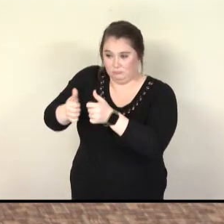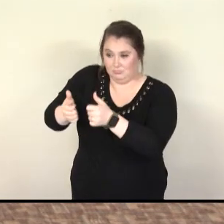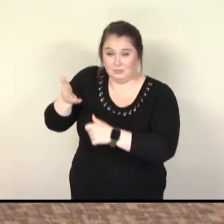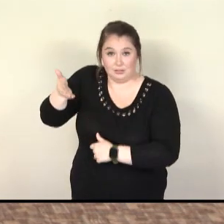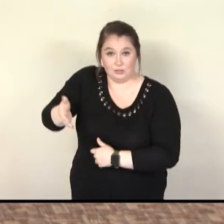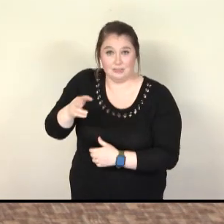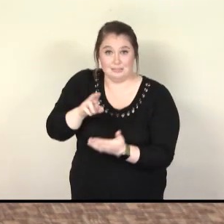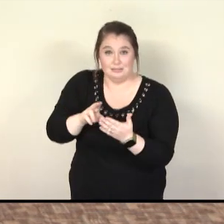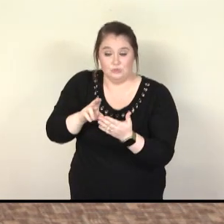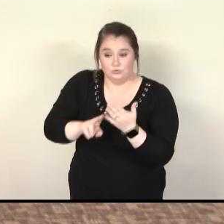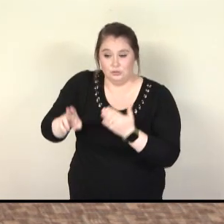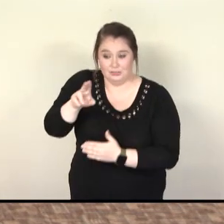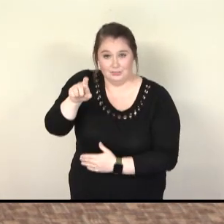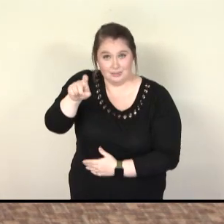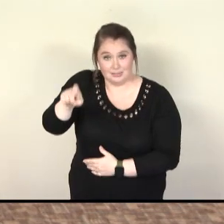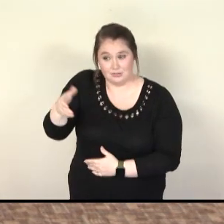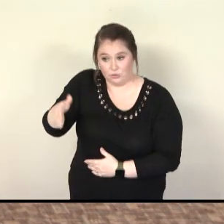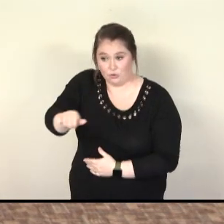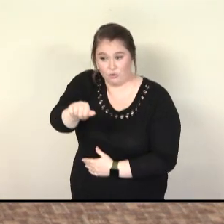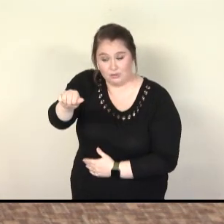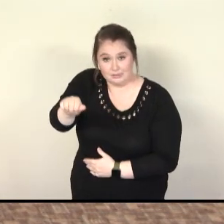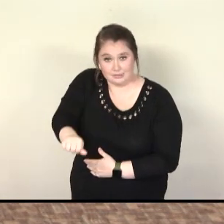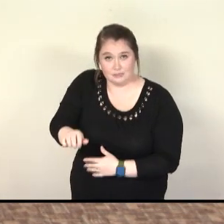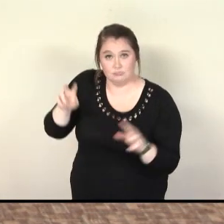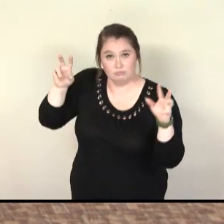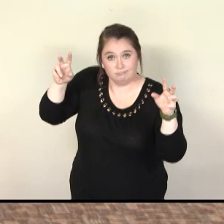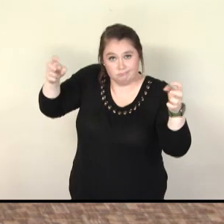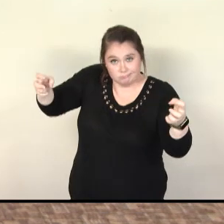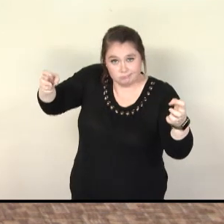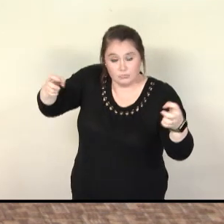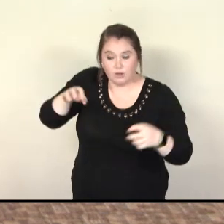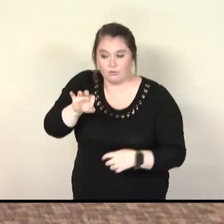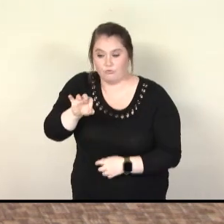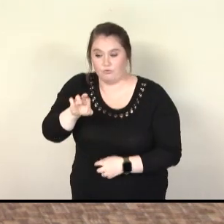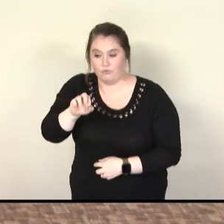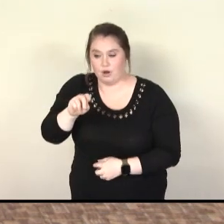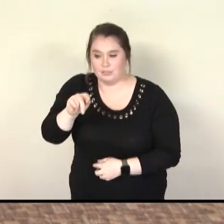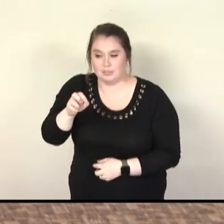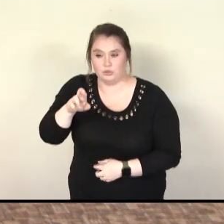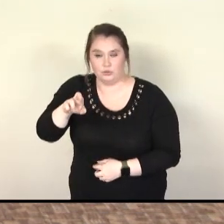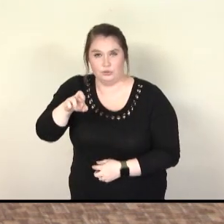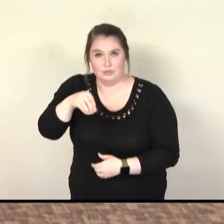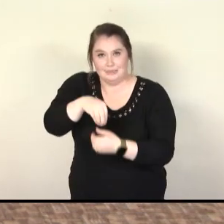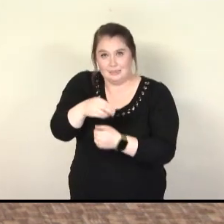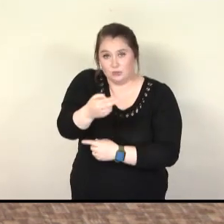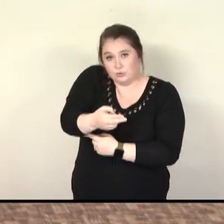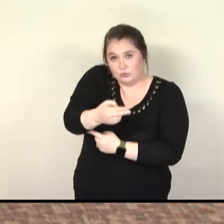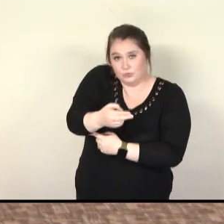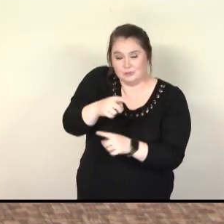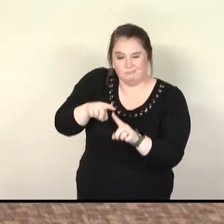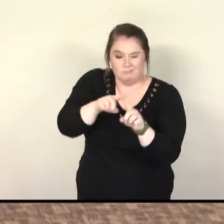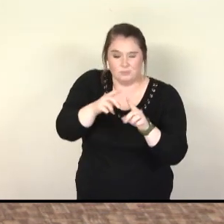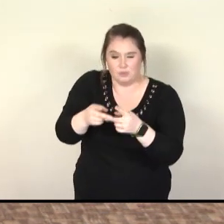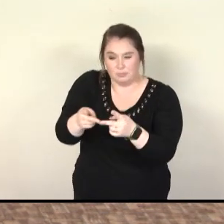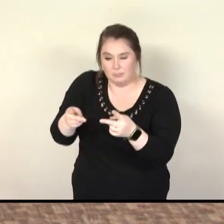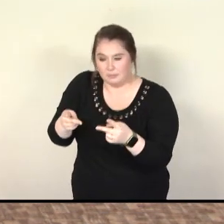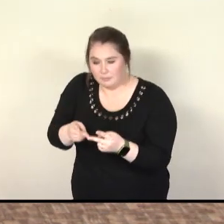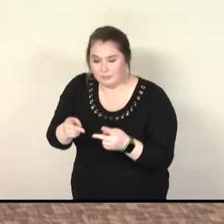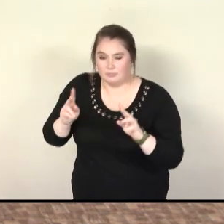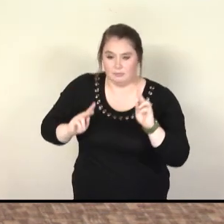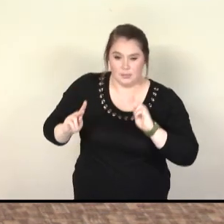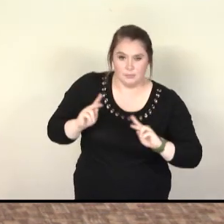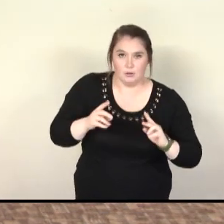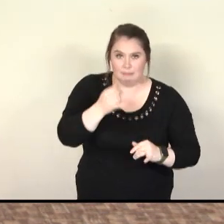University of Texas in Austin. The theme this year was Frontiers in History, People, Places, Ideas. Katarina